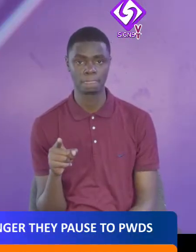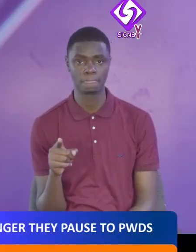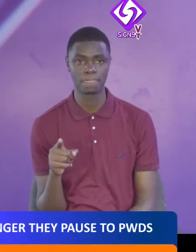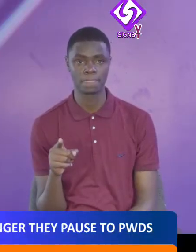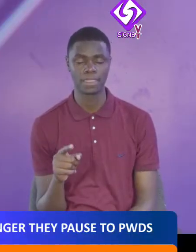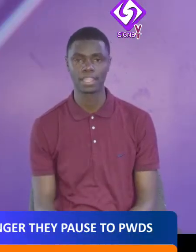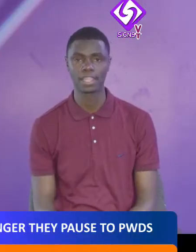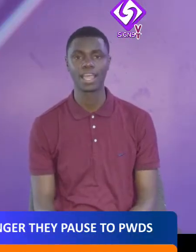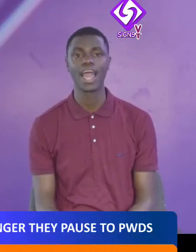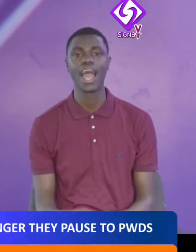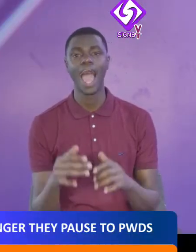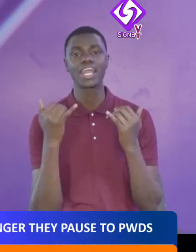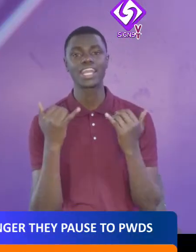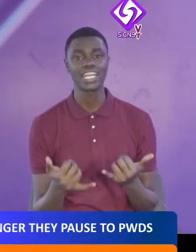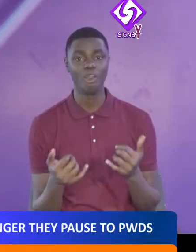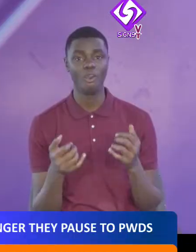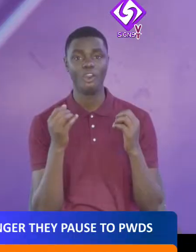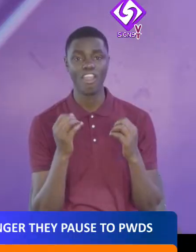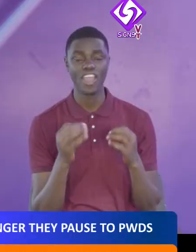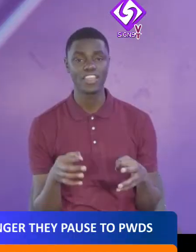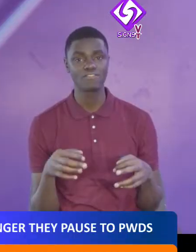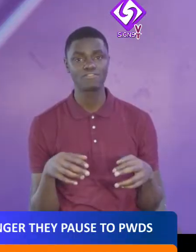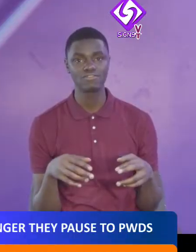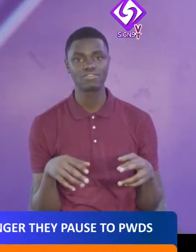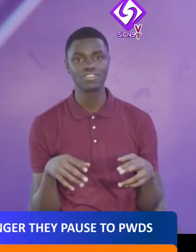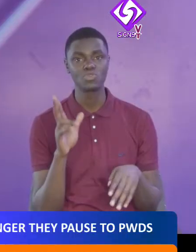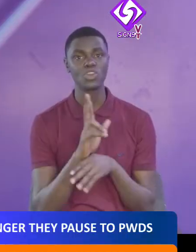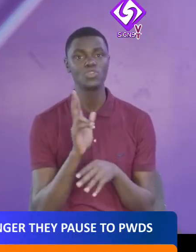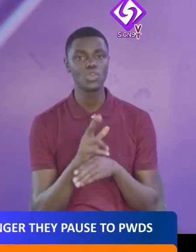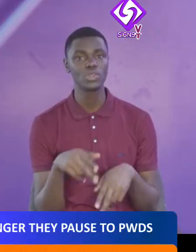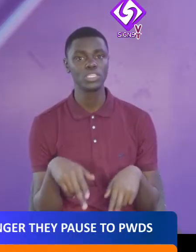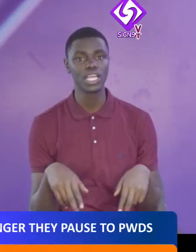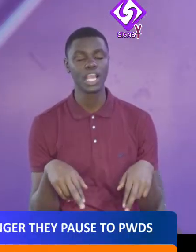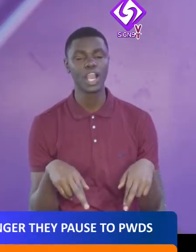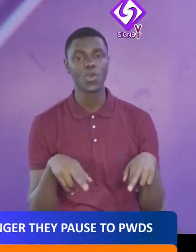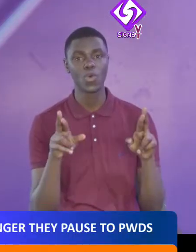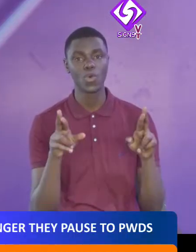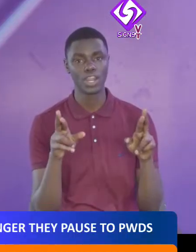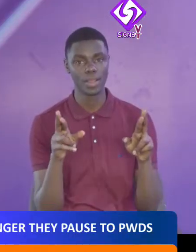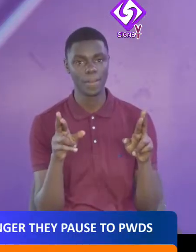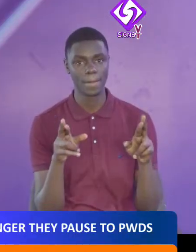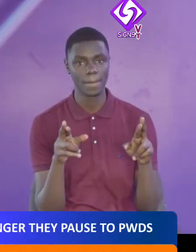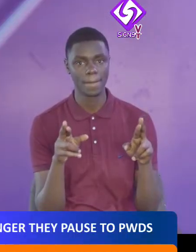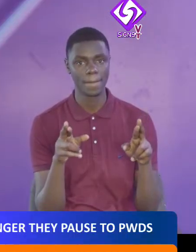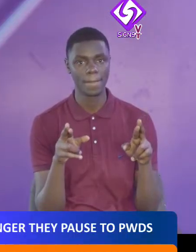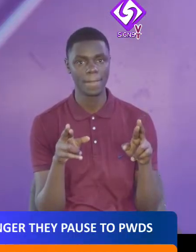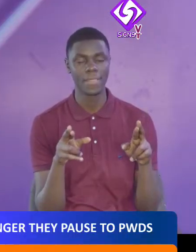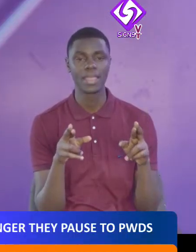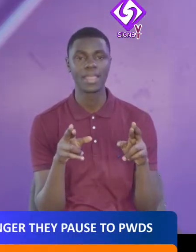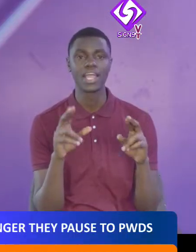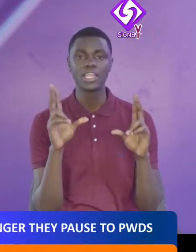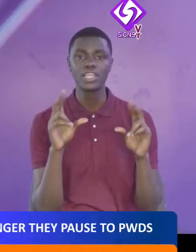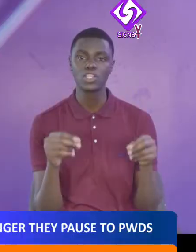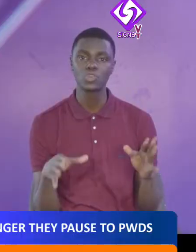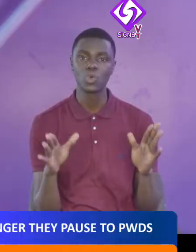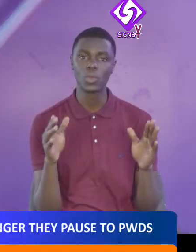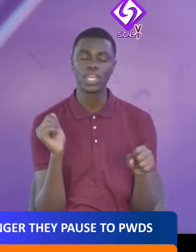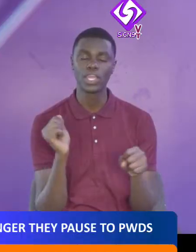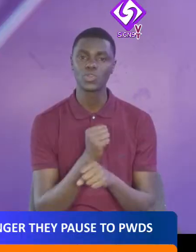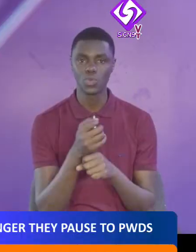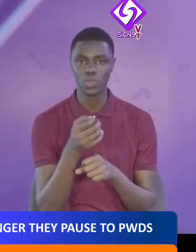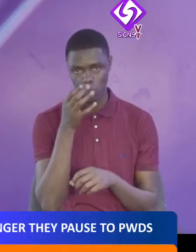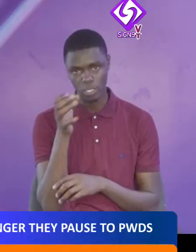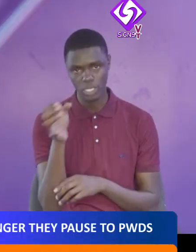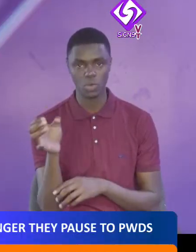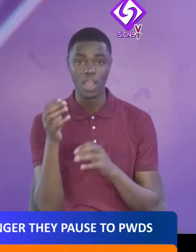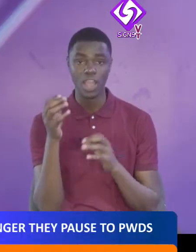Right now, if you go on the road, if it's an internal combustion engine, There is no chance you are not going to hit, not unless you are a person who